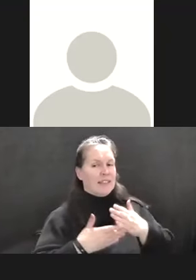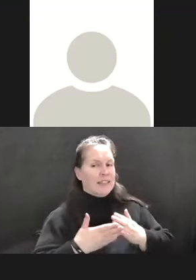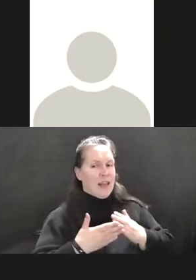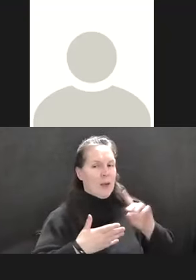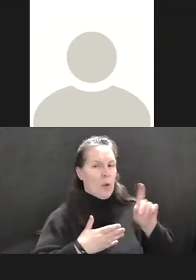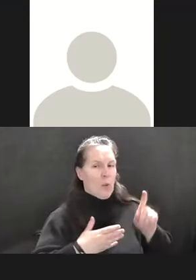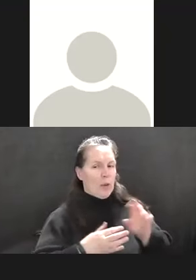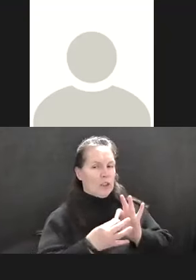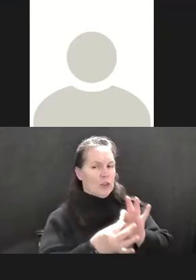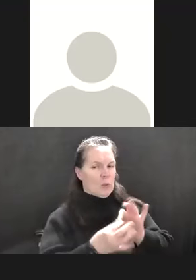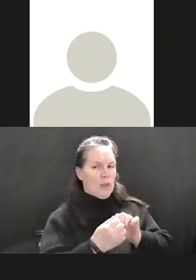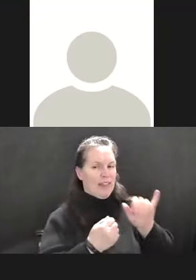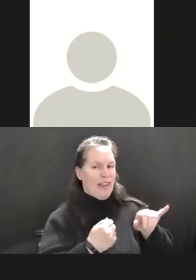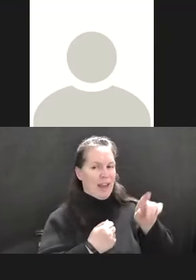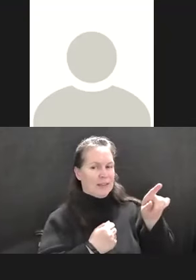that.